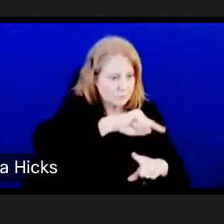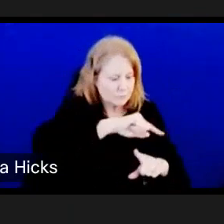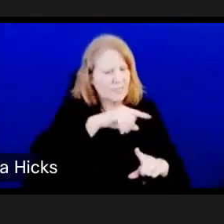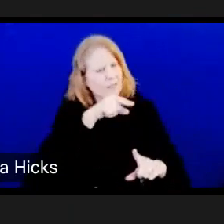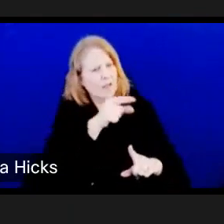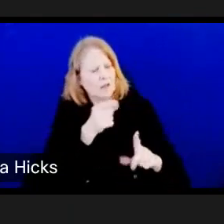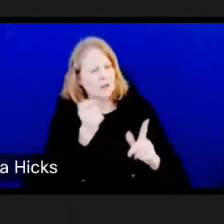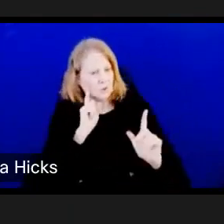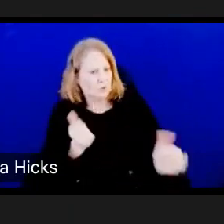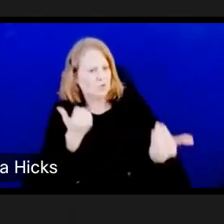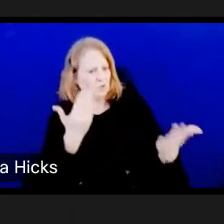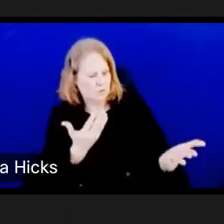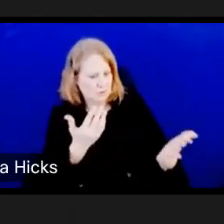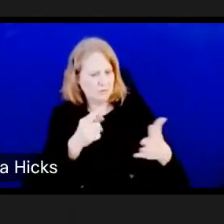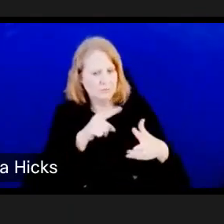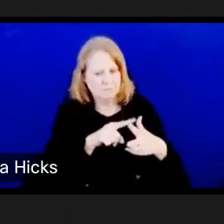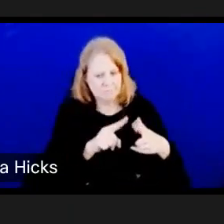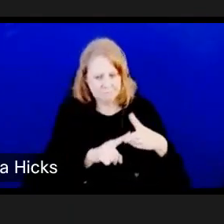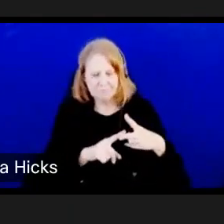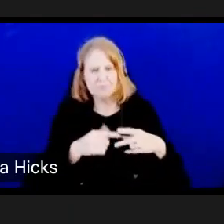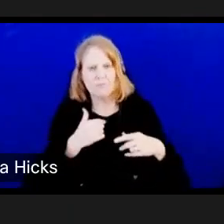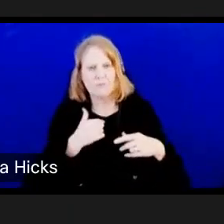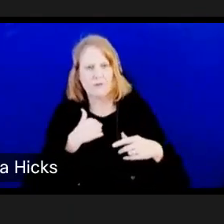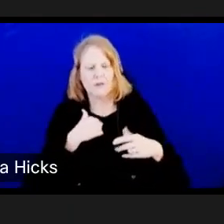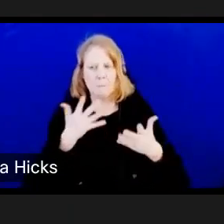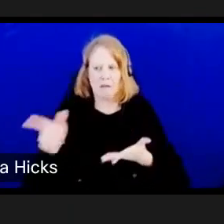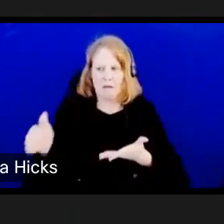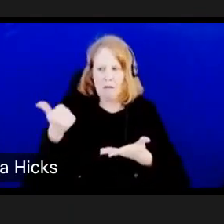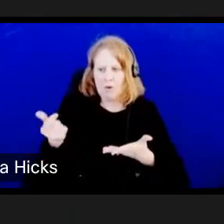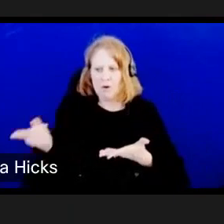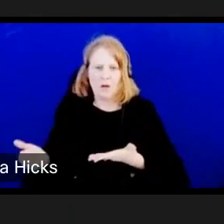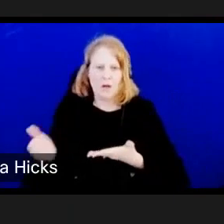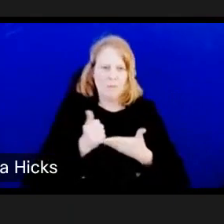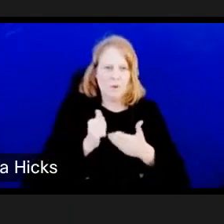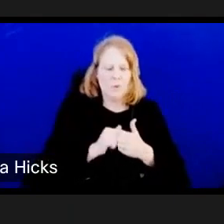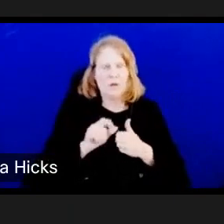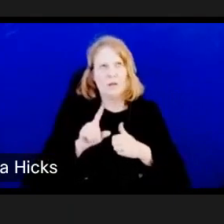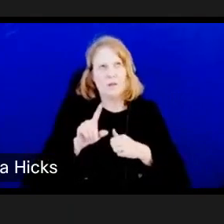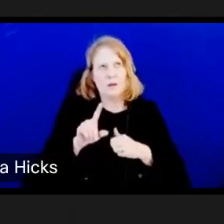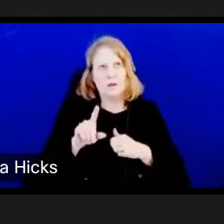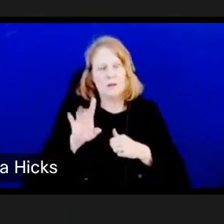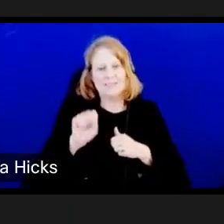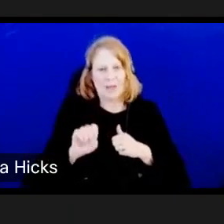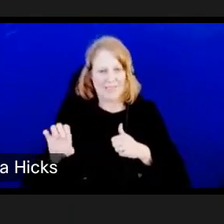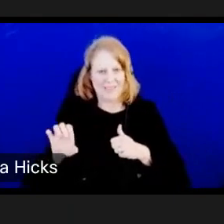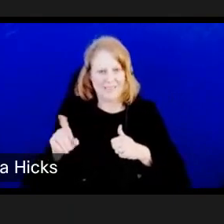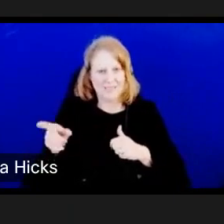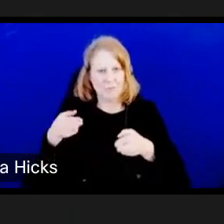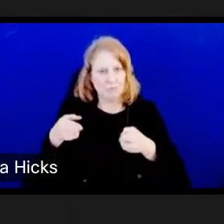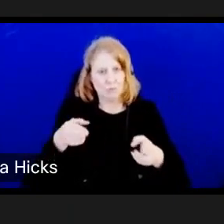address each one of those. And I may ask for some help with the First Street Southeast Road Diet. But with the collaboration piece,